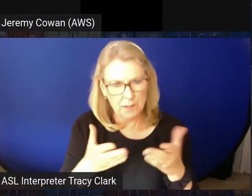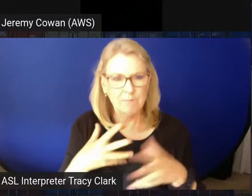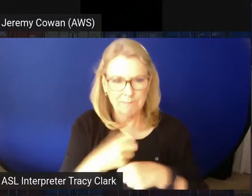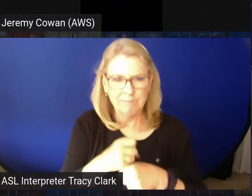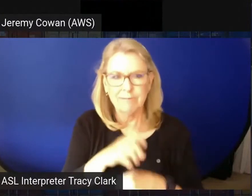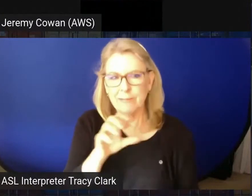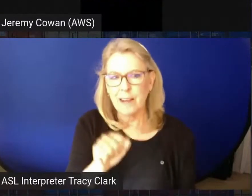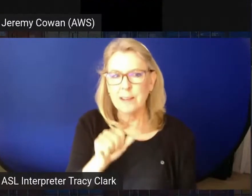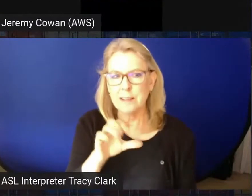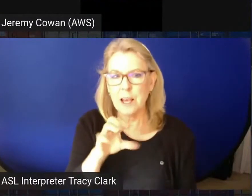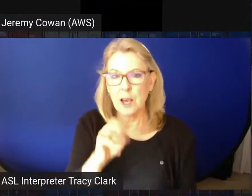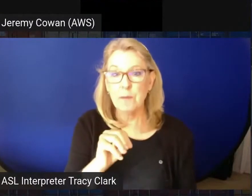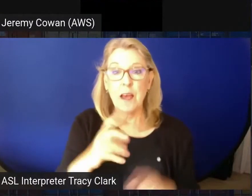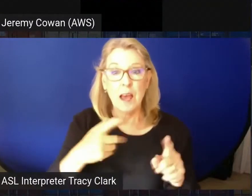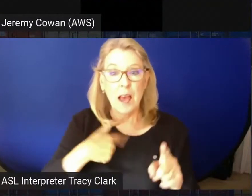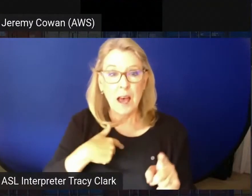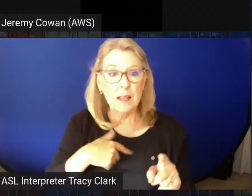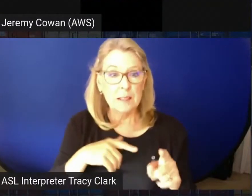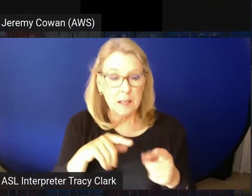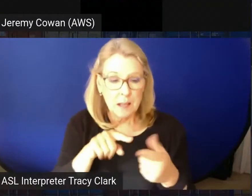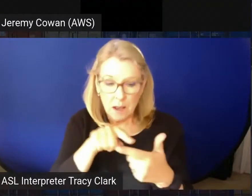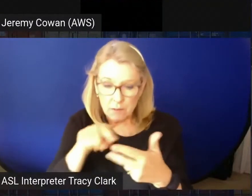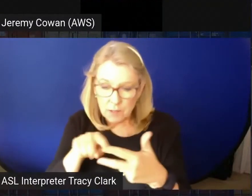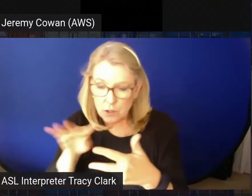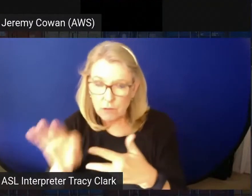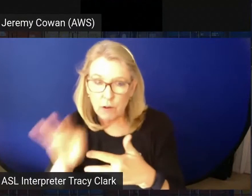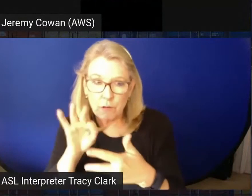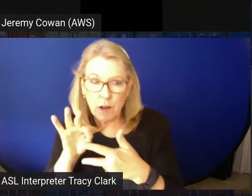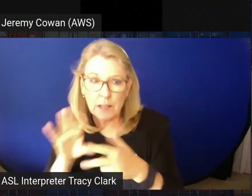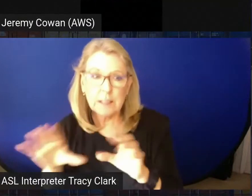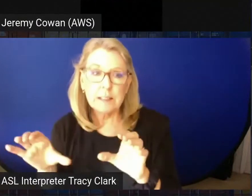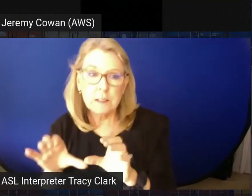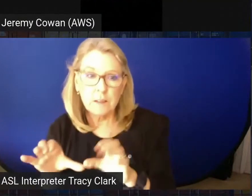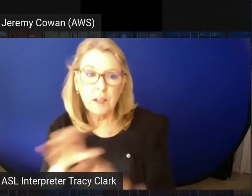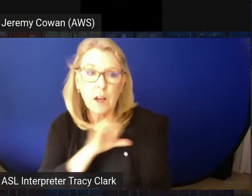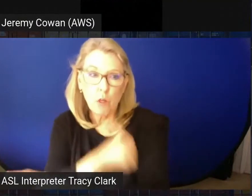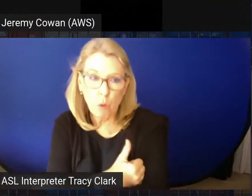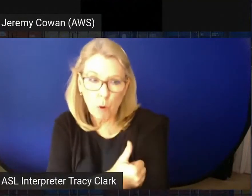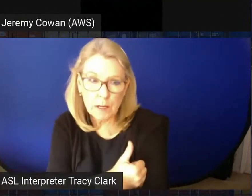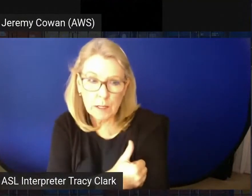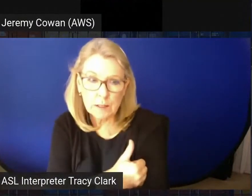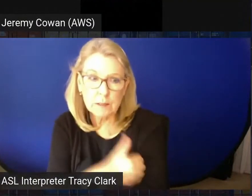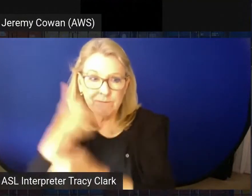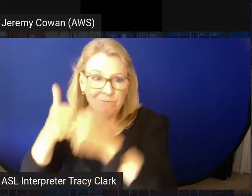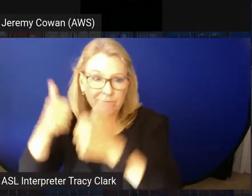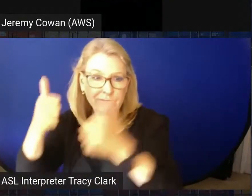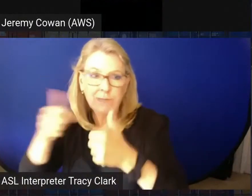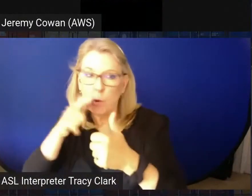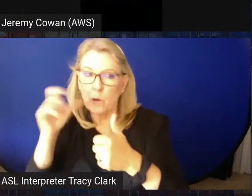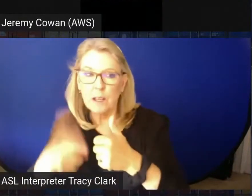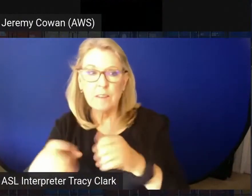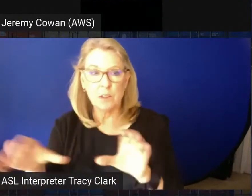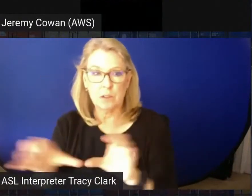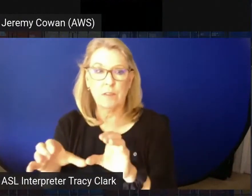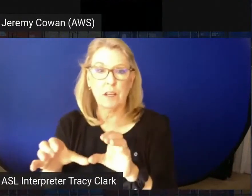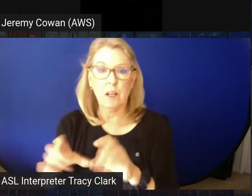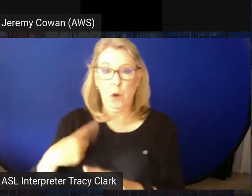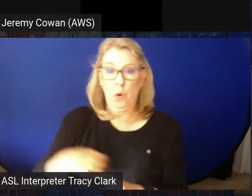for private certificate authorities, and we AWS just launched